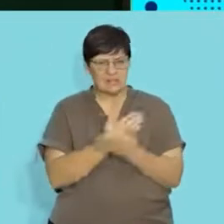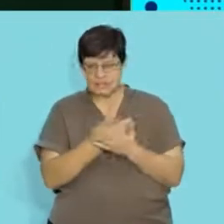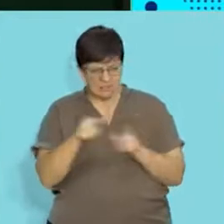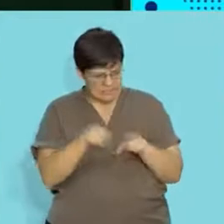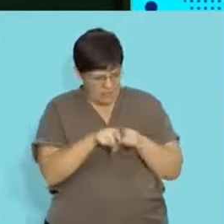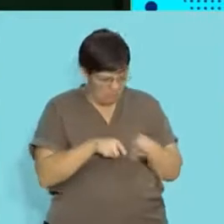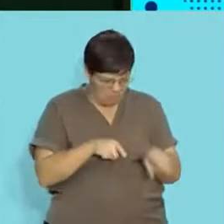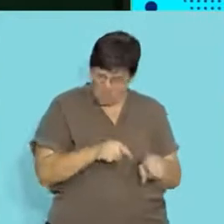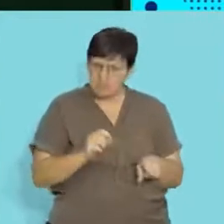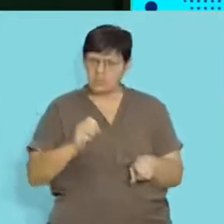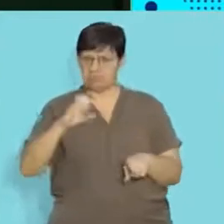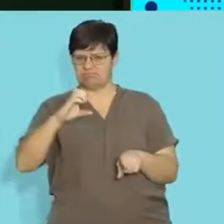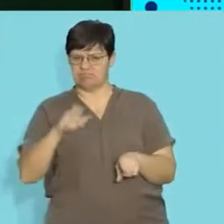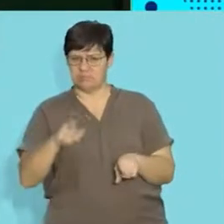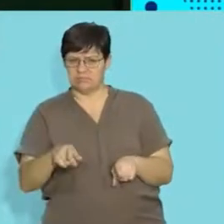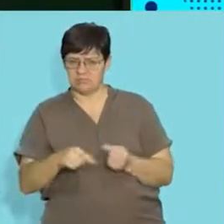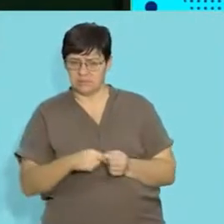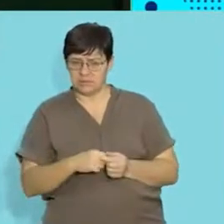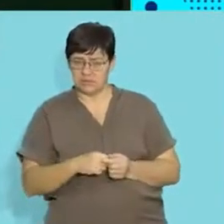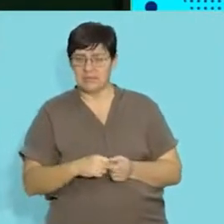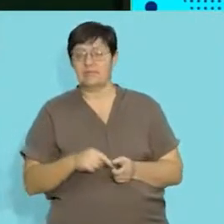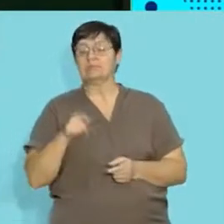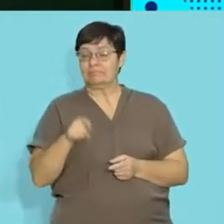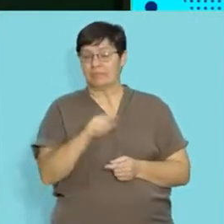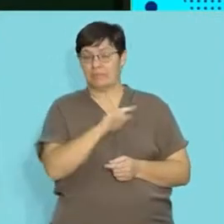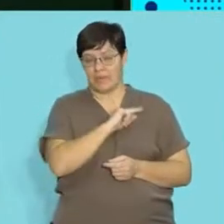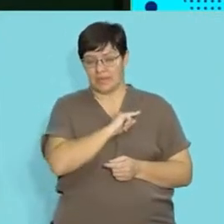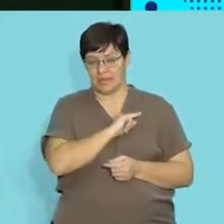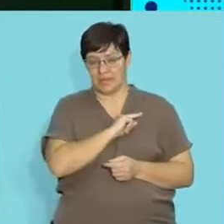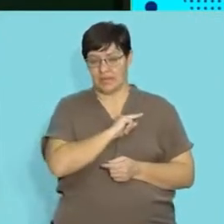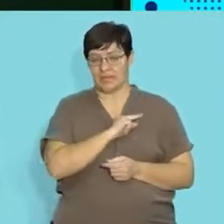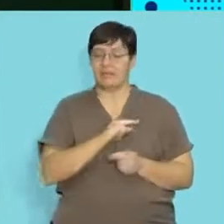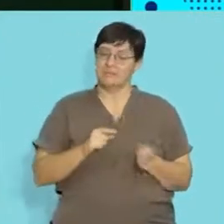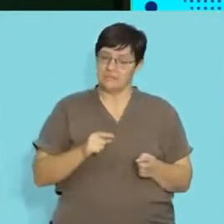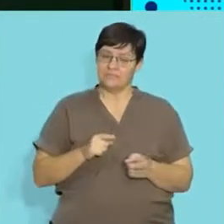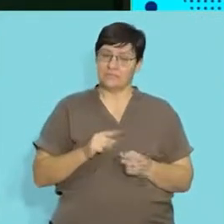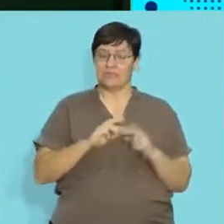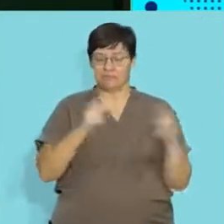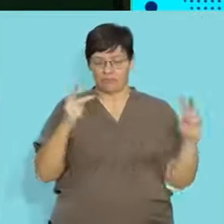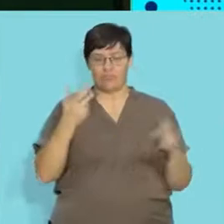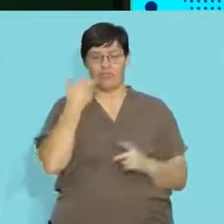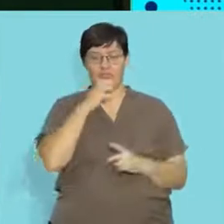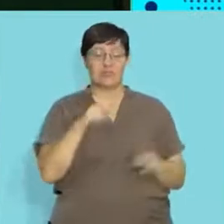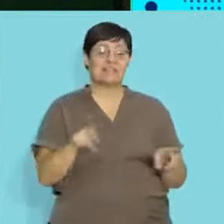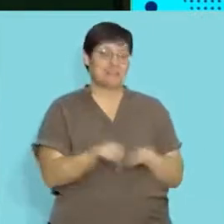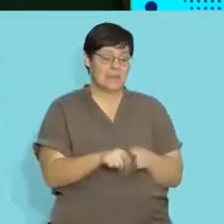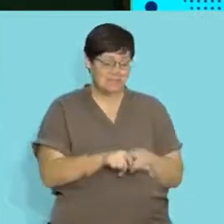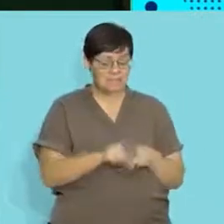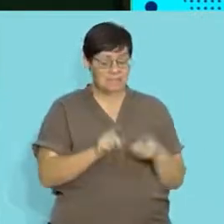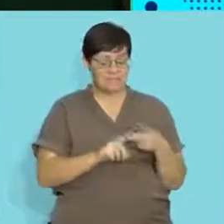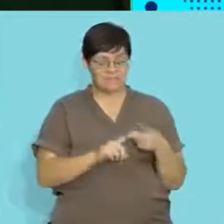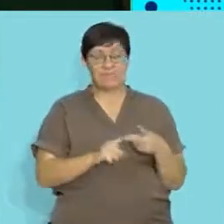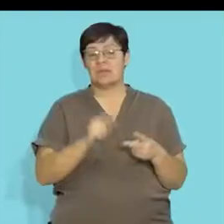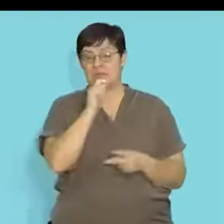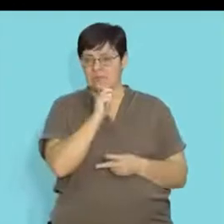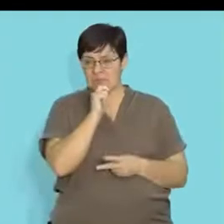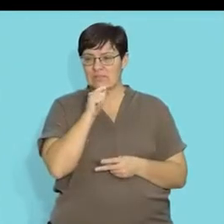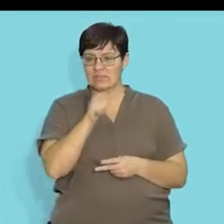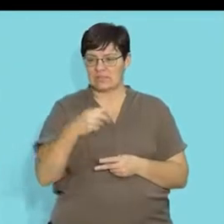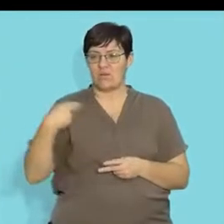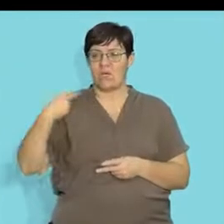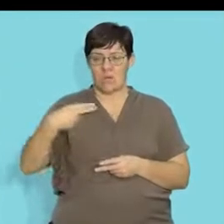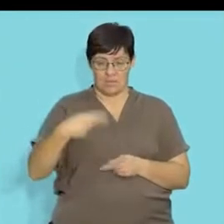then sometimes you get a batch of grapes that are large. And that's because, one is because of the type of fruit, but also it's because of the